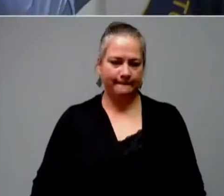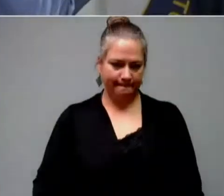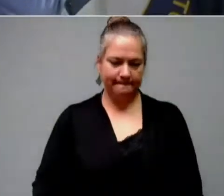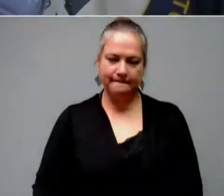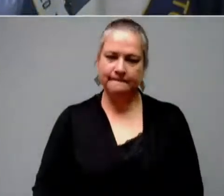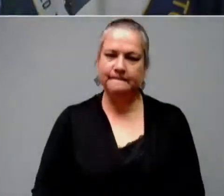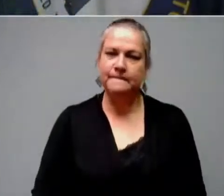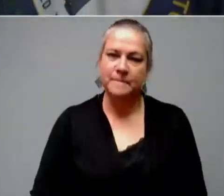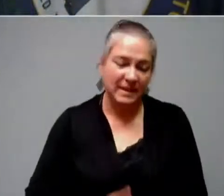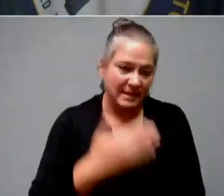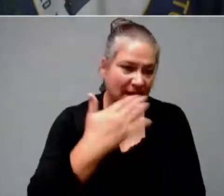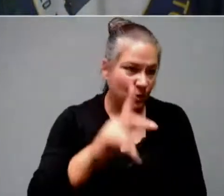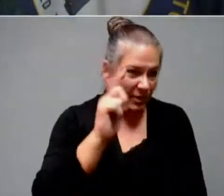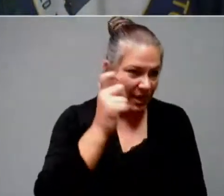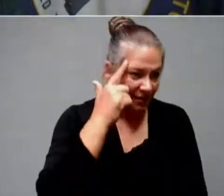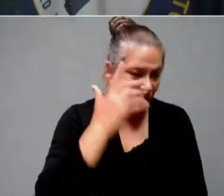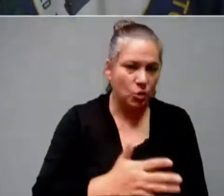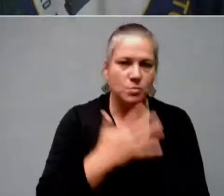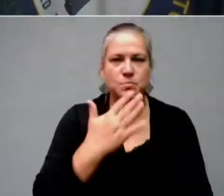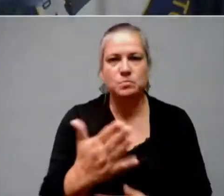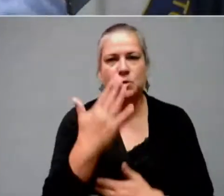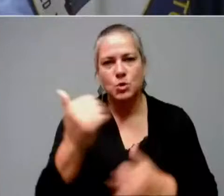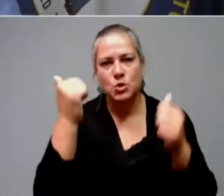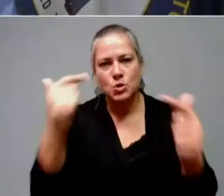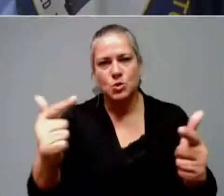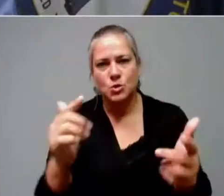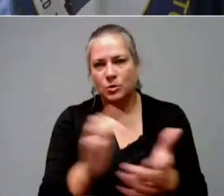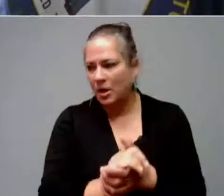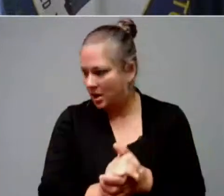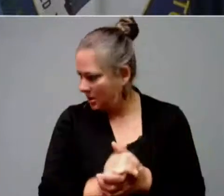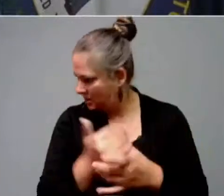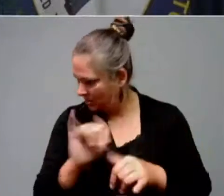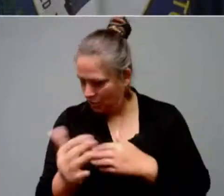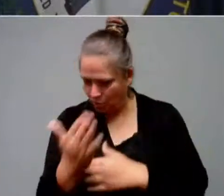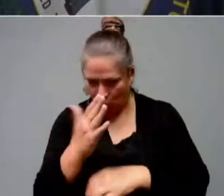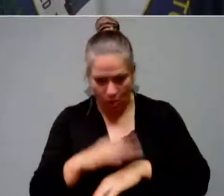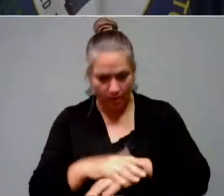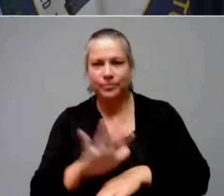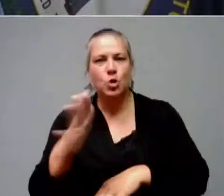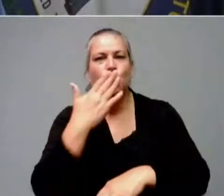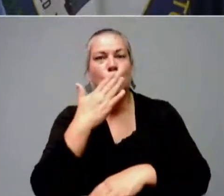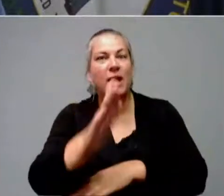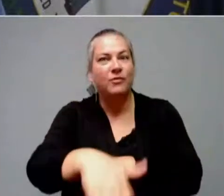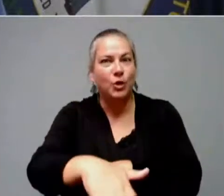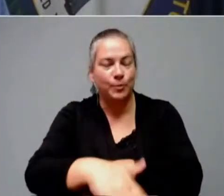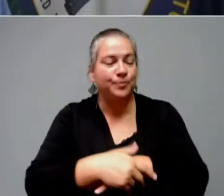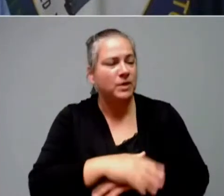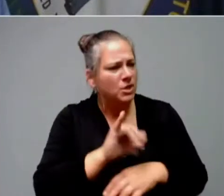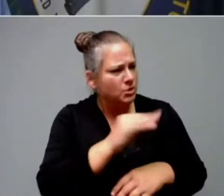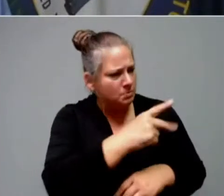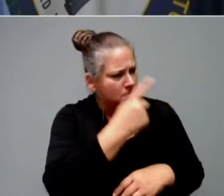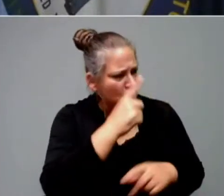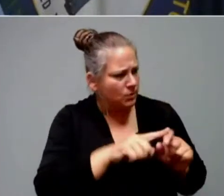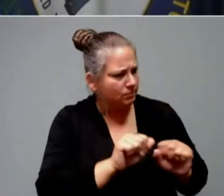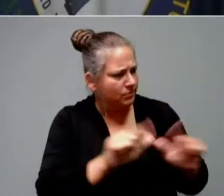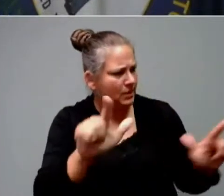Thank you, Governor. Good morning, everyone. It's still morning. Good afternoon. Jim, could you put up the ICU slide,